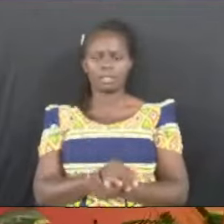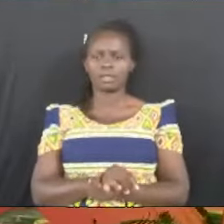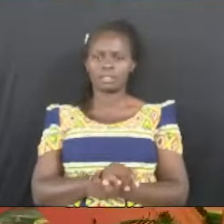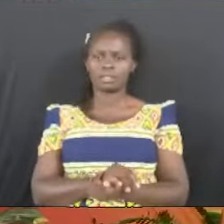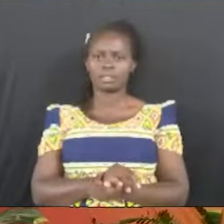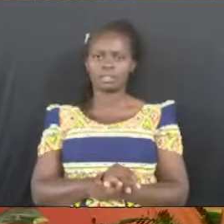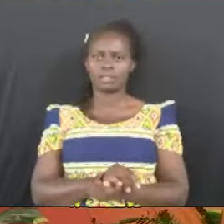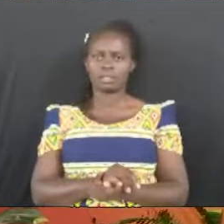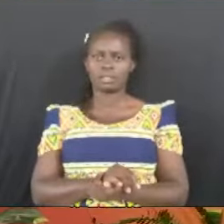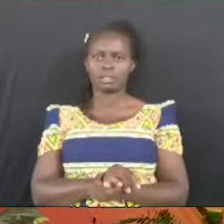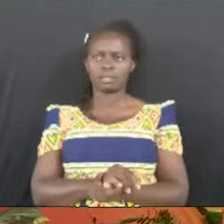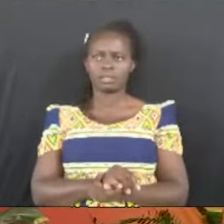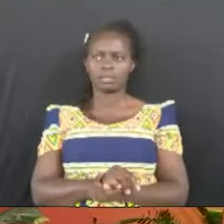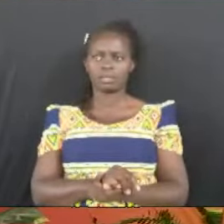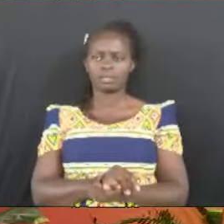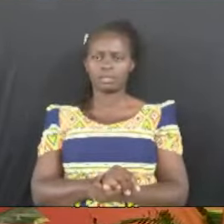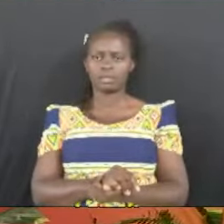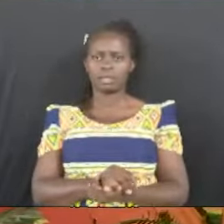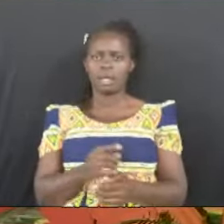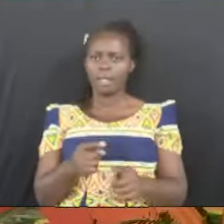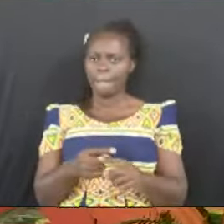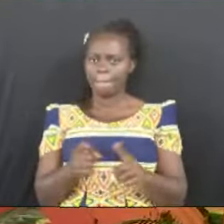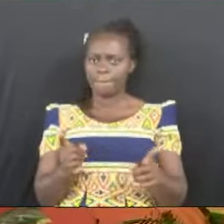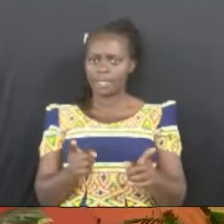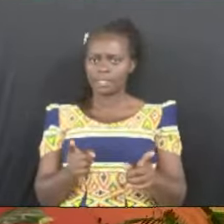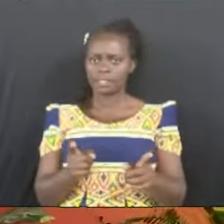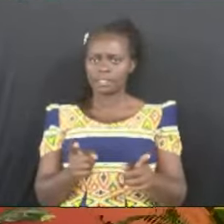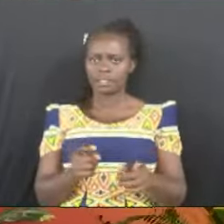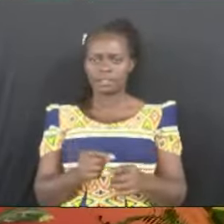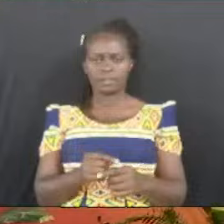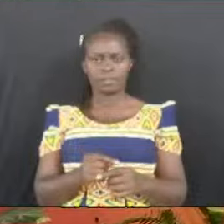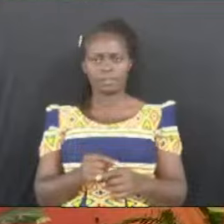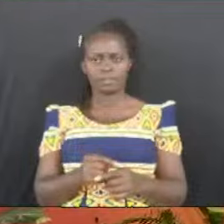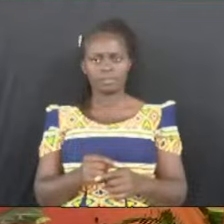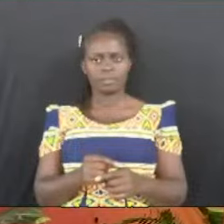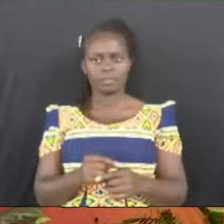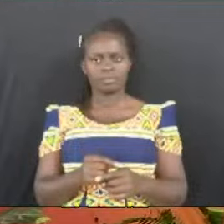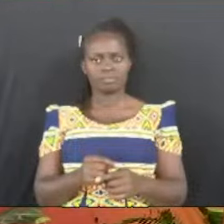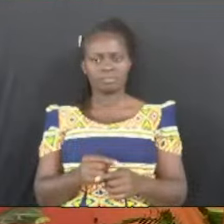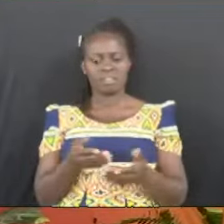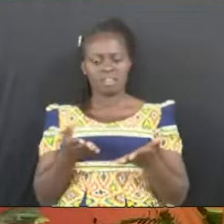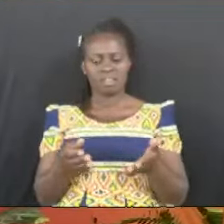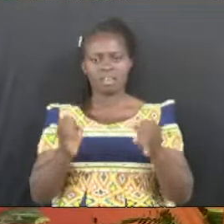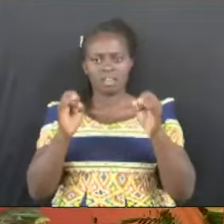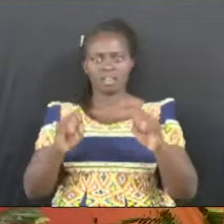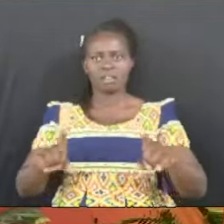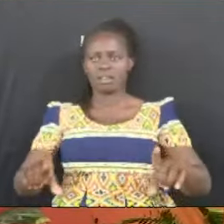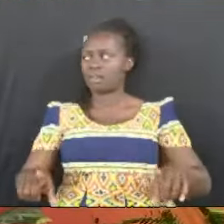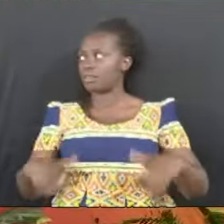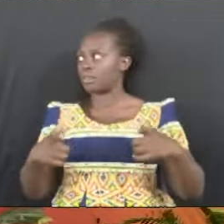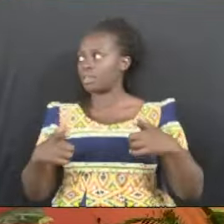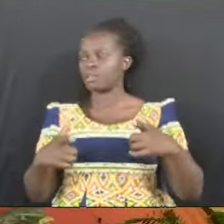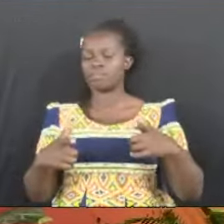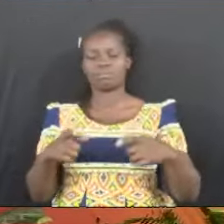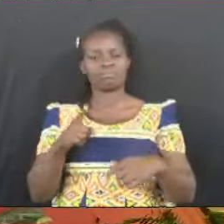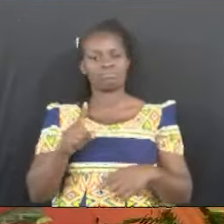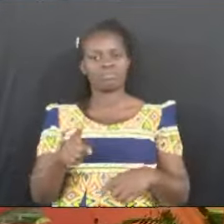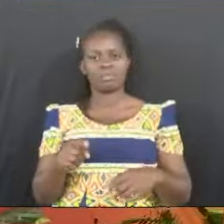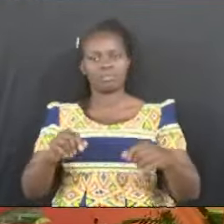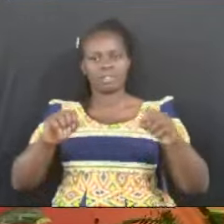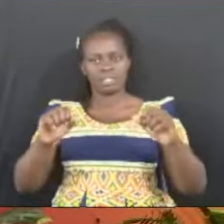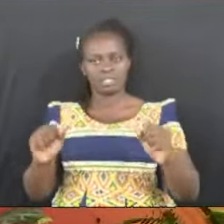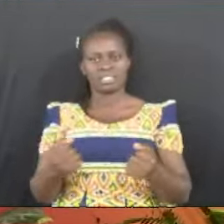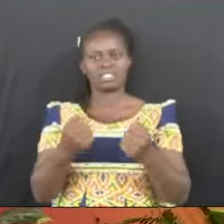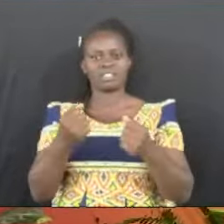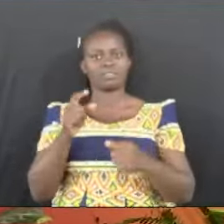call themselves disciples. But not so for New Life. You are going to exemplify the teachings of